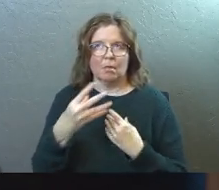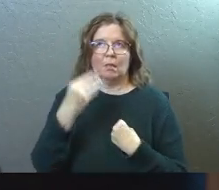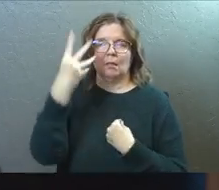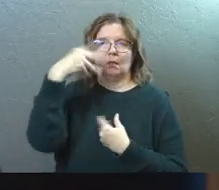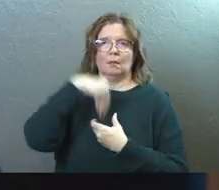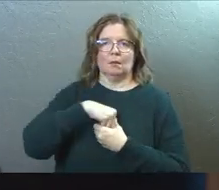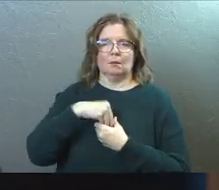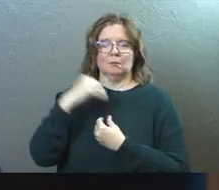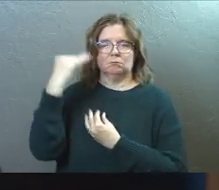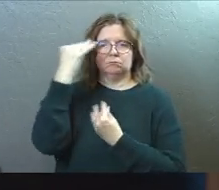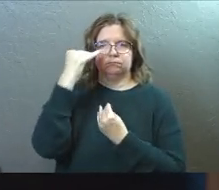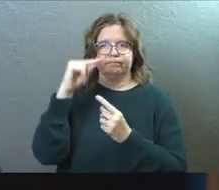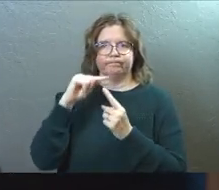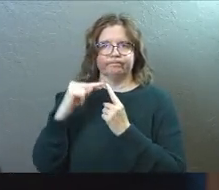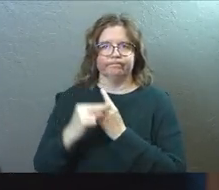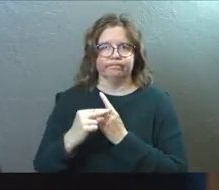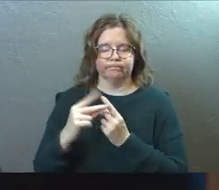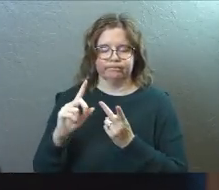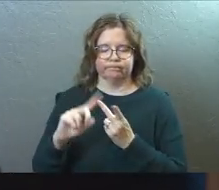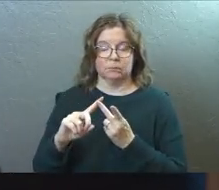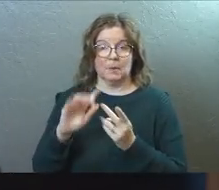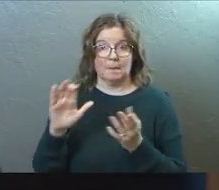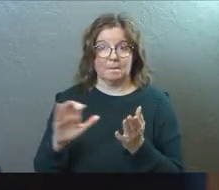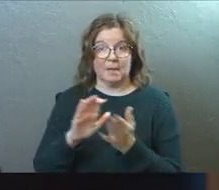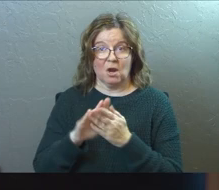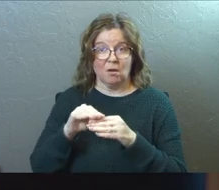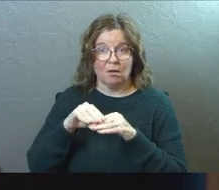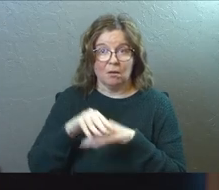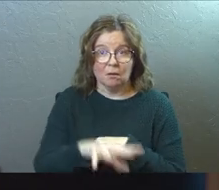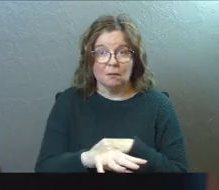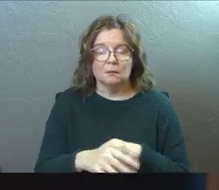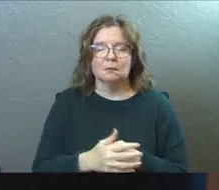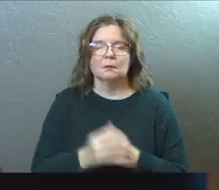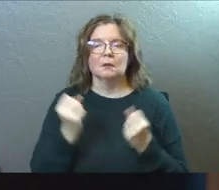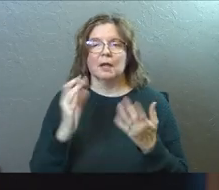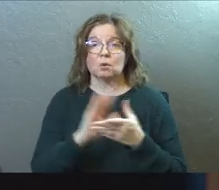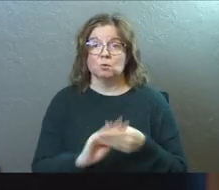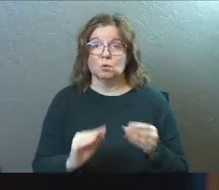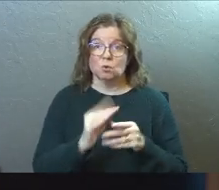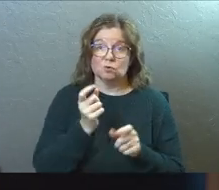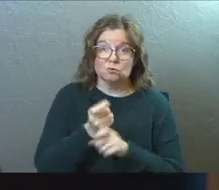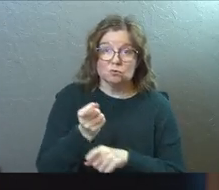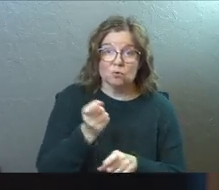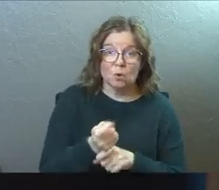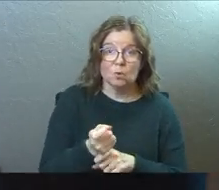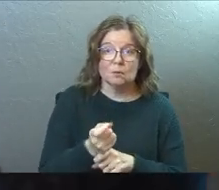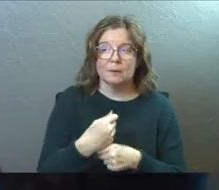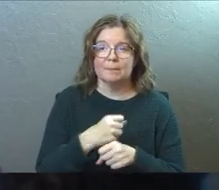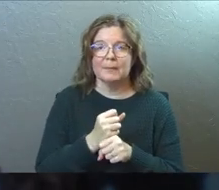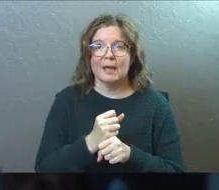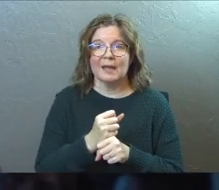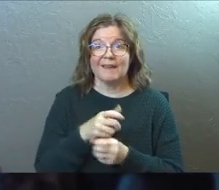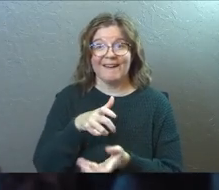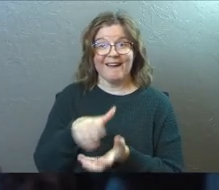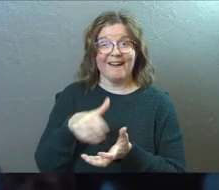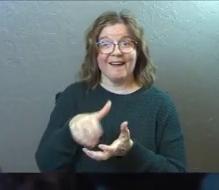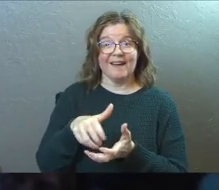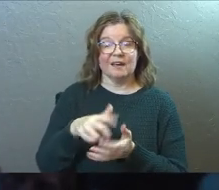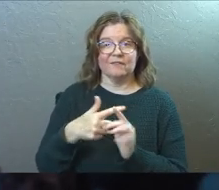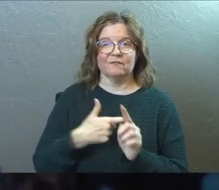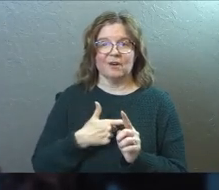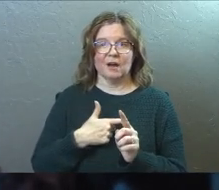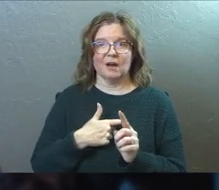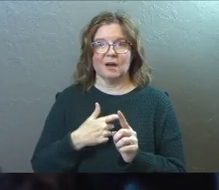sow it into our marriage. A lot of those stories, a lot of those jokes, they make a laugh out